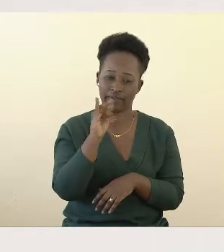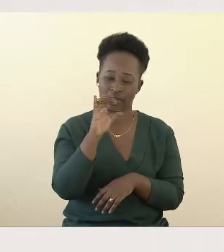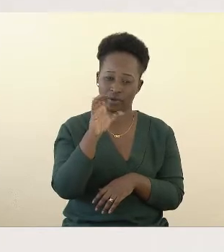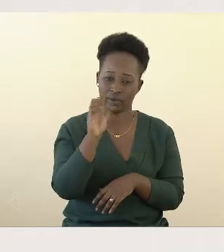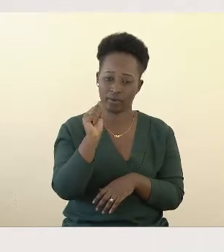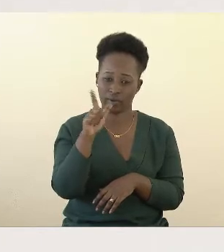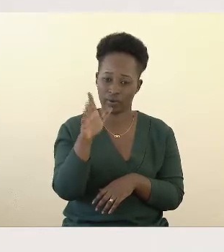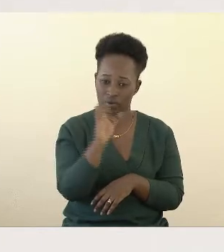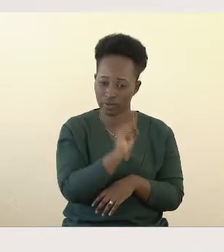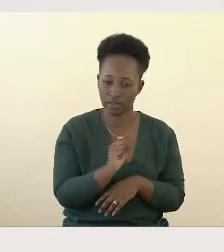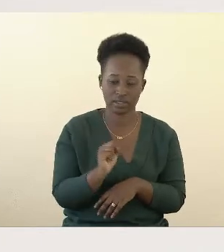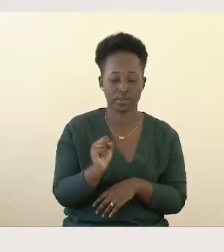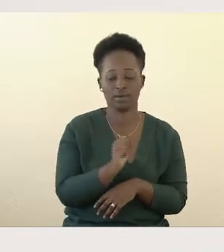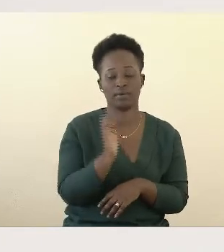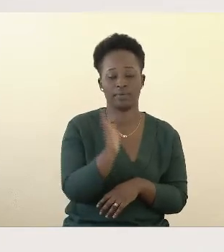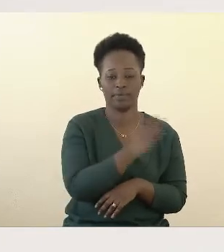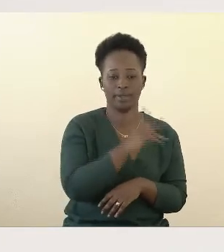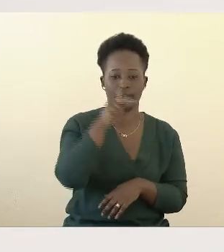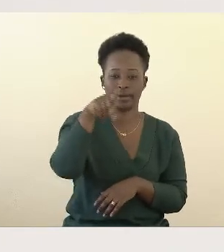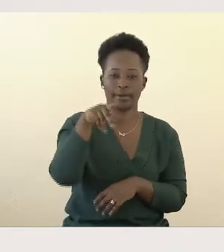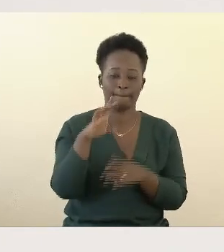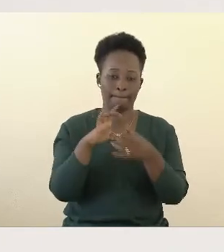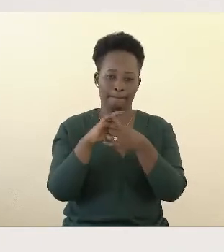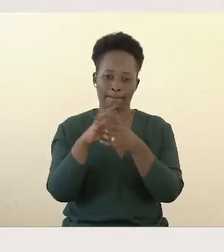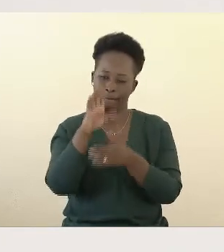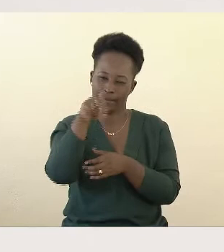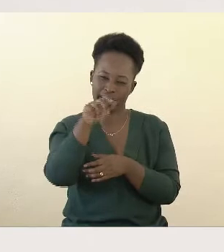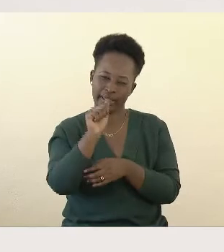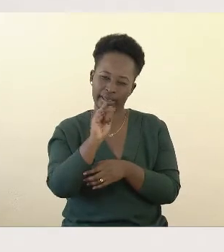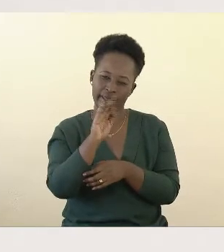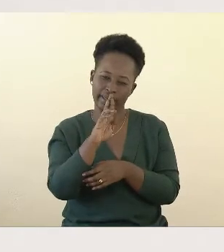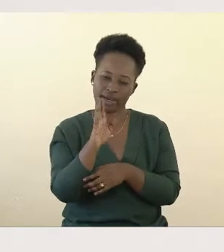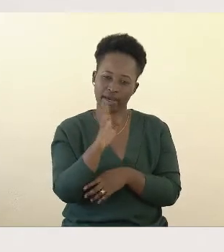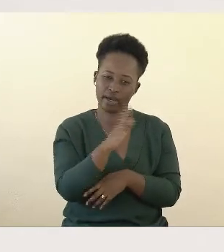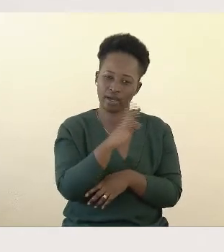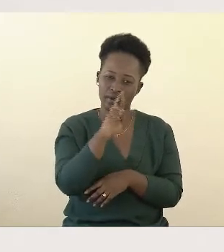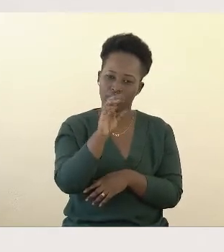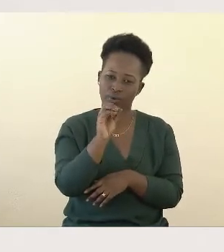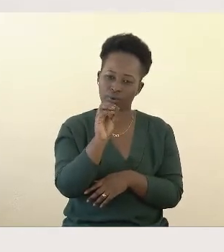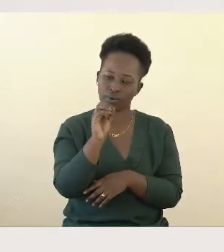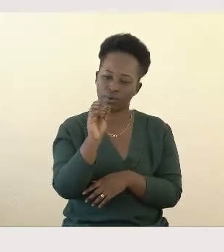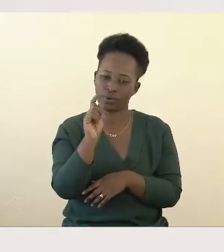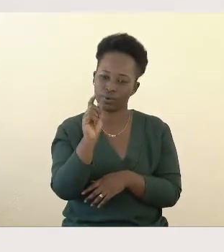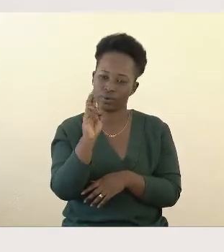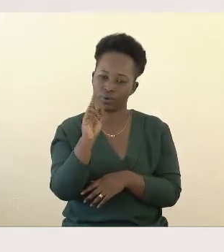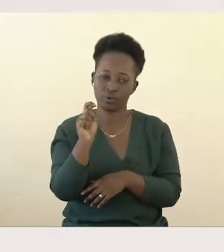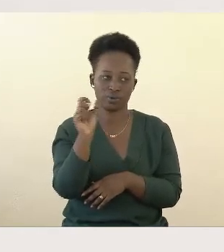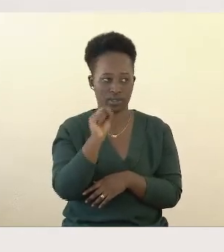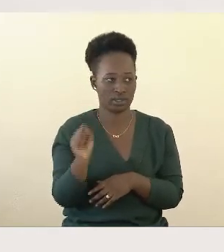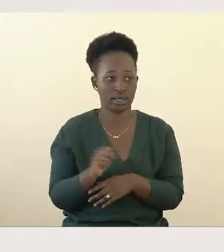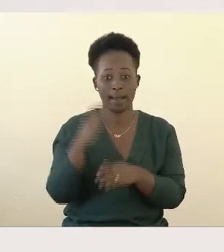the dermis. So the parts that are found here in the dermis, we have these